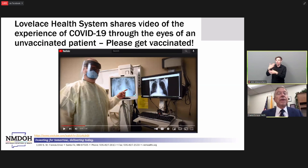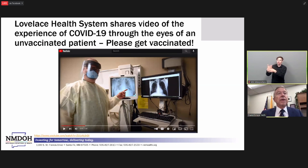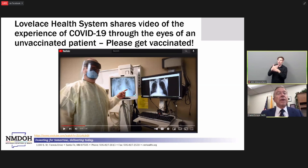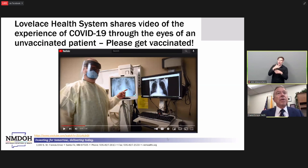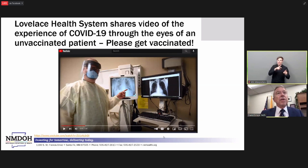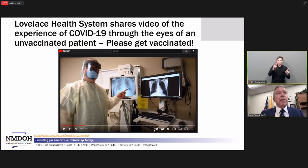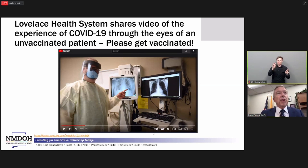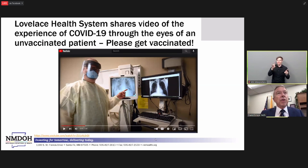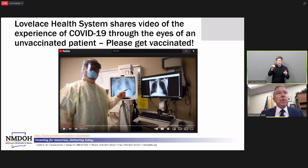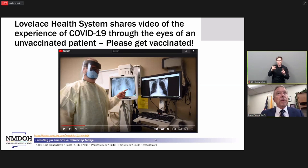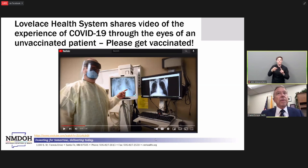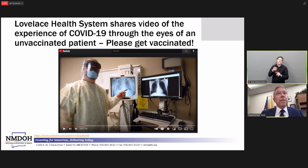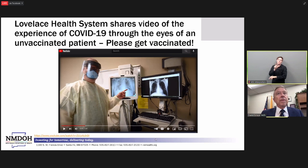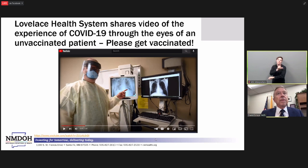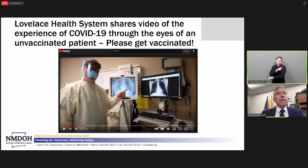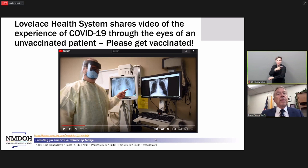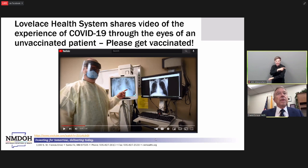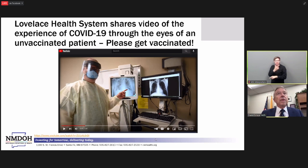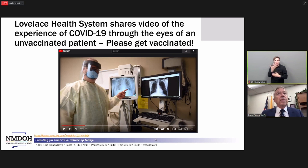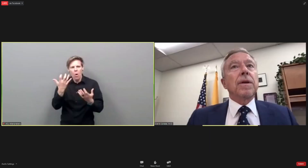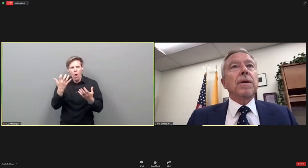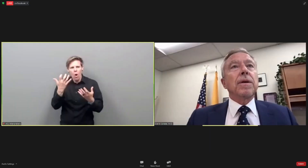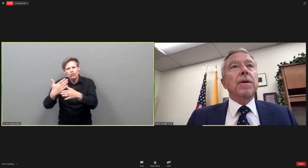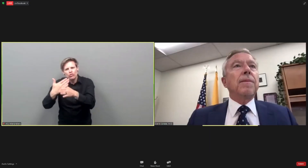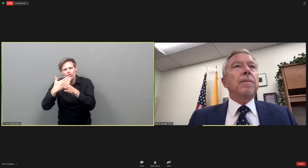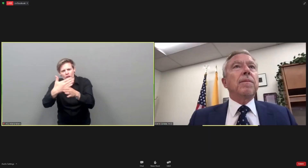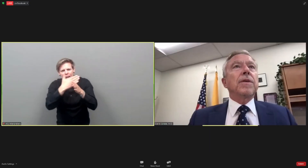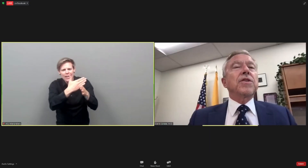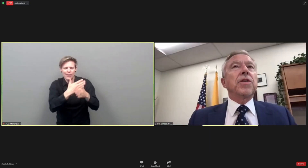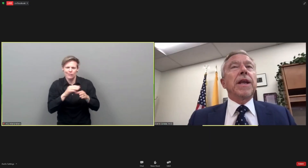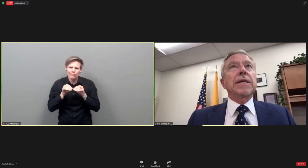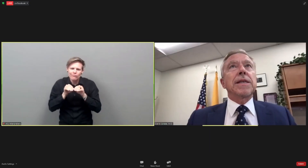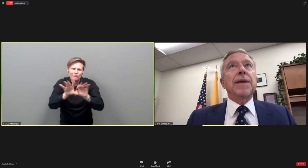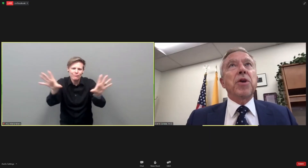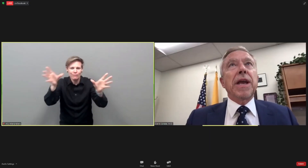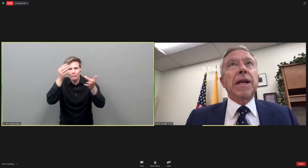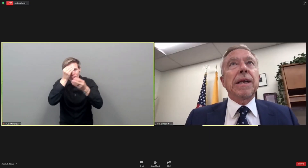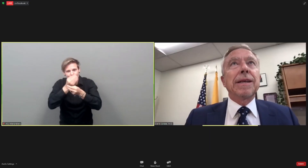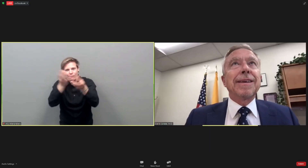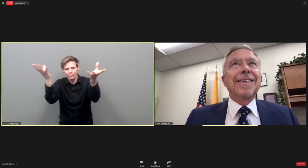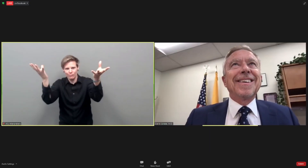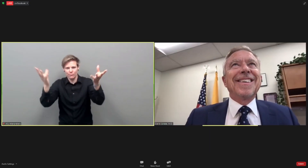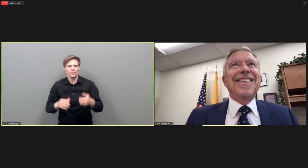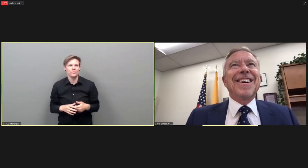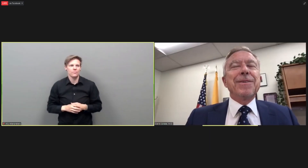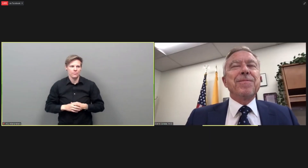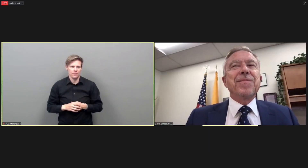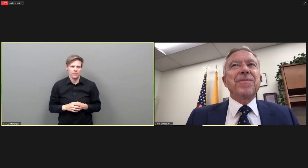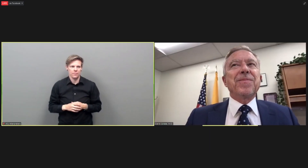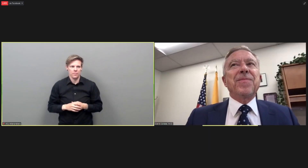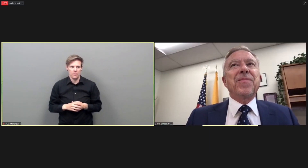it More with all than of just a you. meal you make every night. Let's go to the next slide, Brianna.